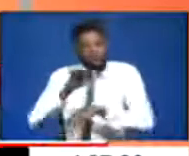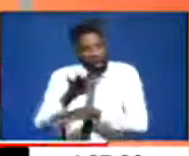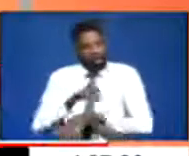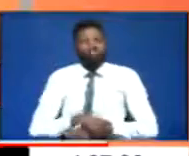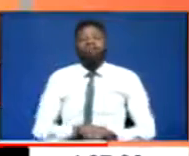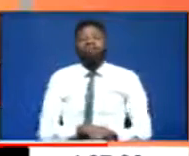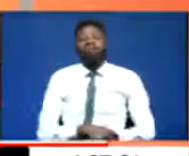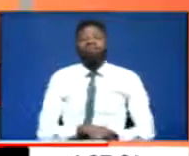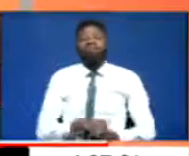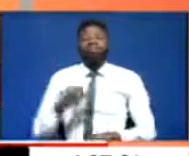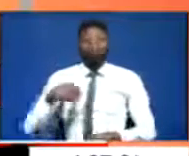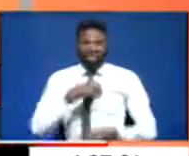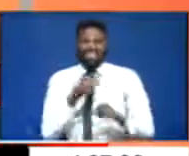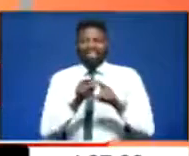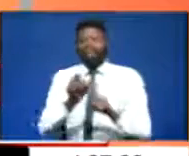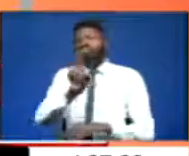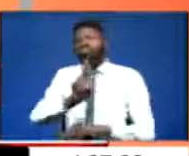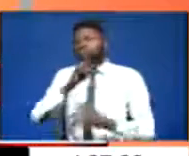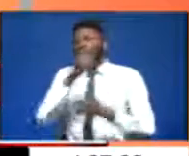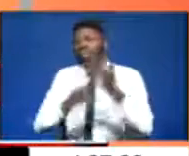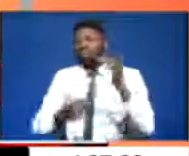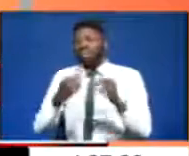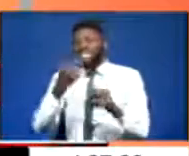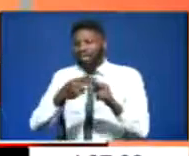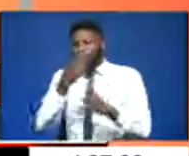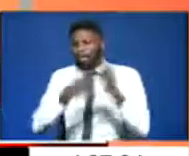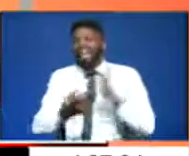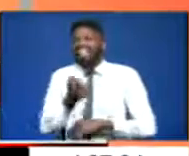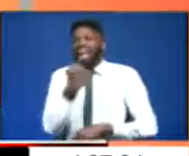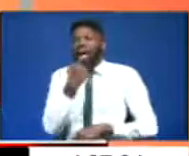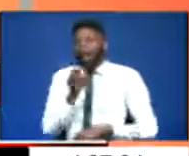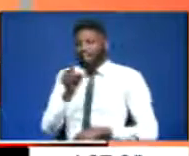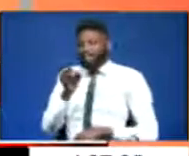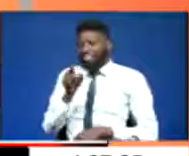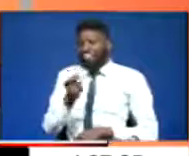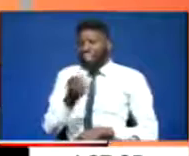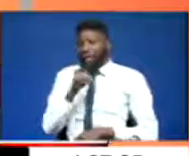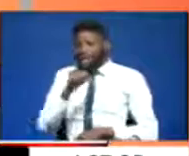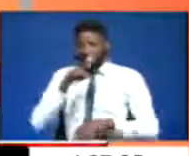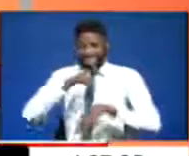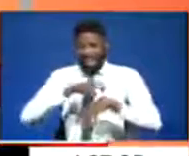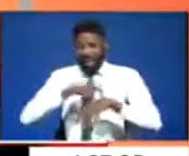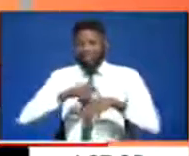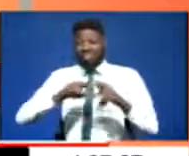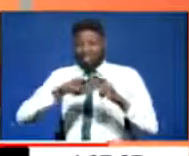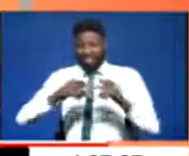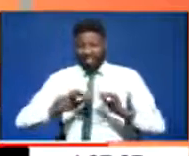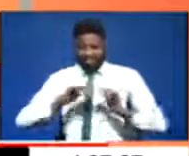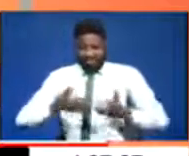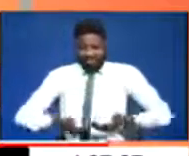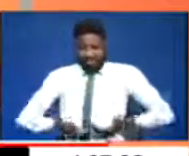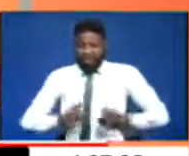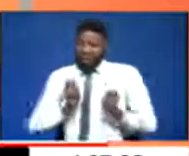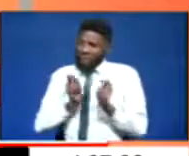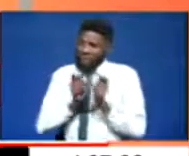We have also the use of what we call antenatal corticosteroids. These corticosteroids, once labor has started and there's no way of reversing it